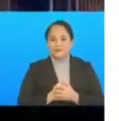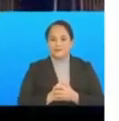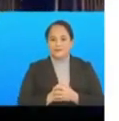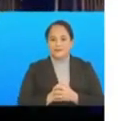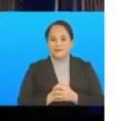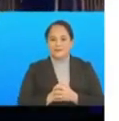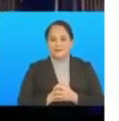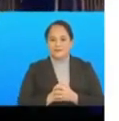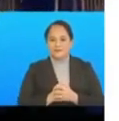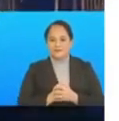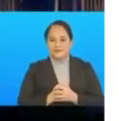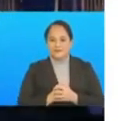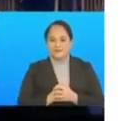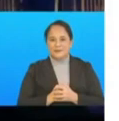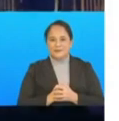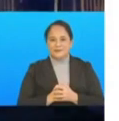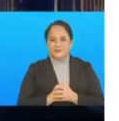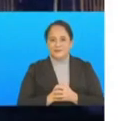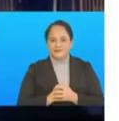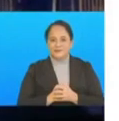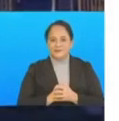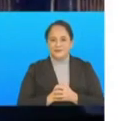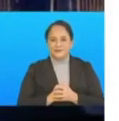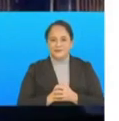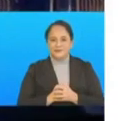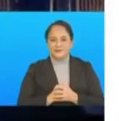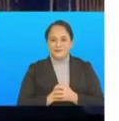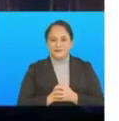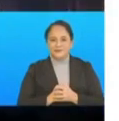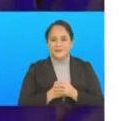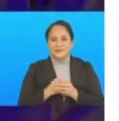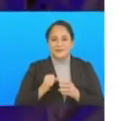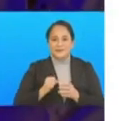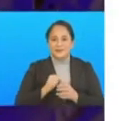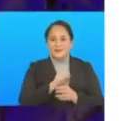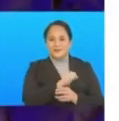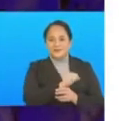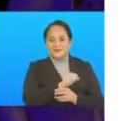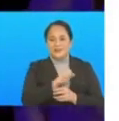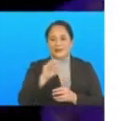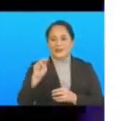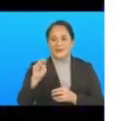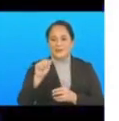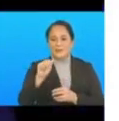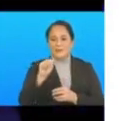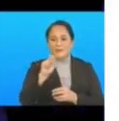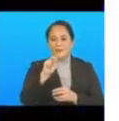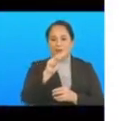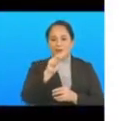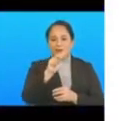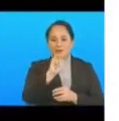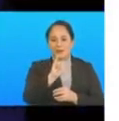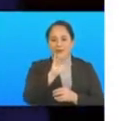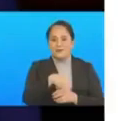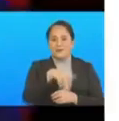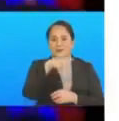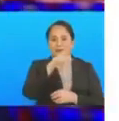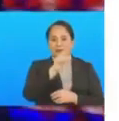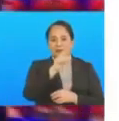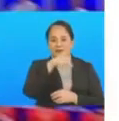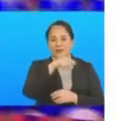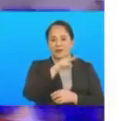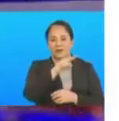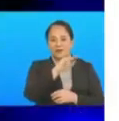on taxation, and how do we mobilize beyond this a worker sector. How do